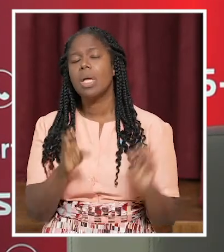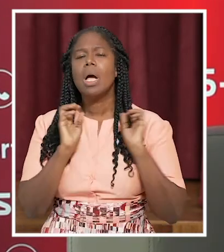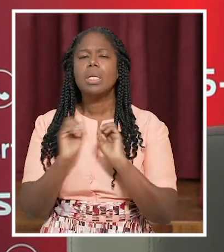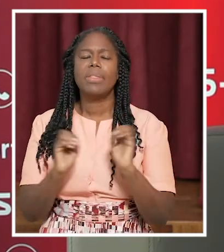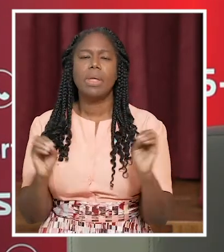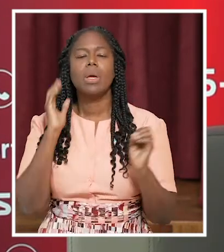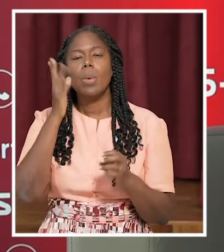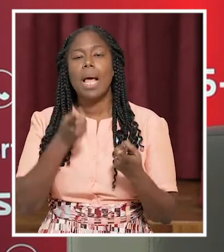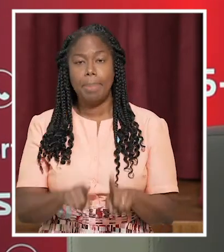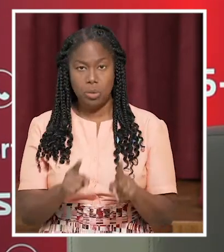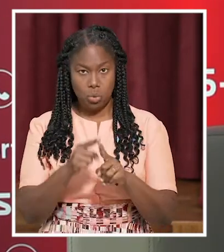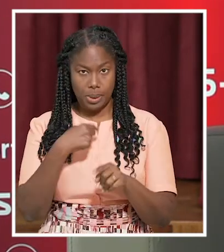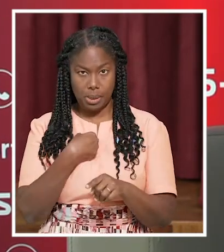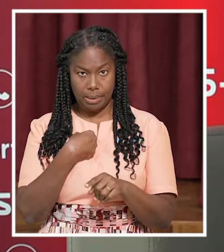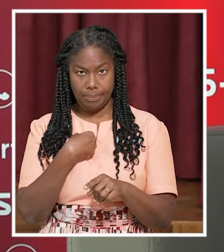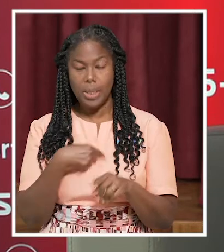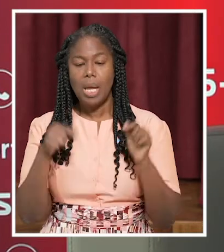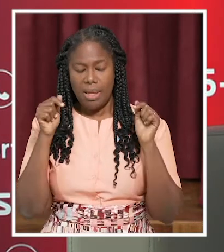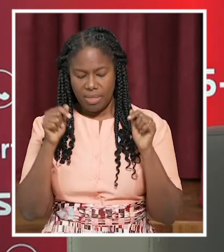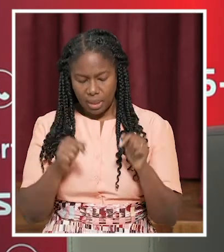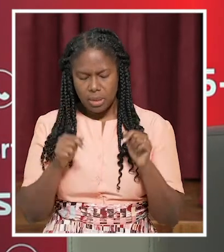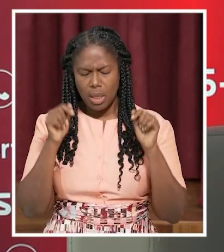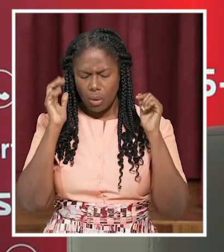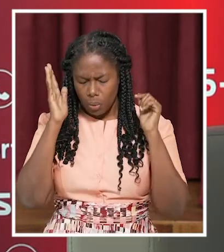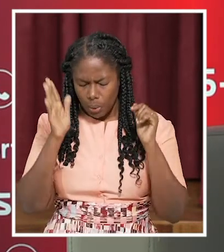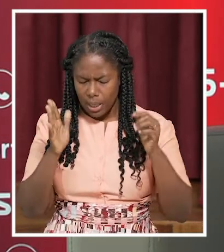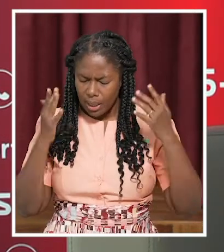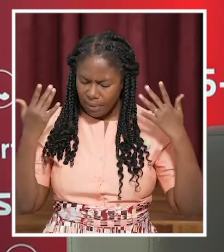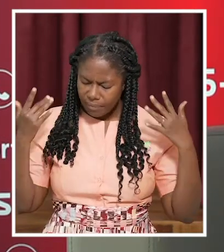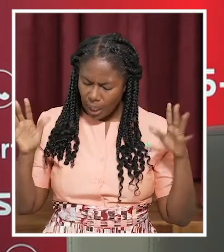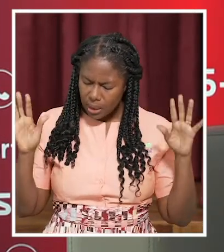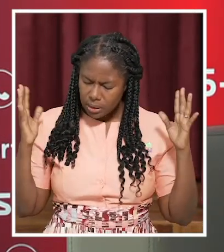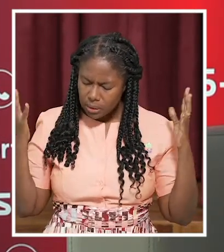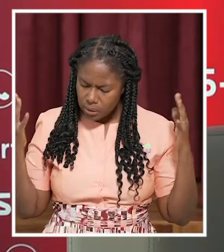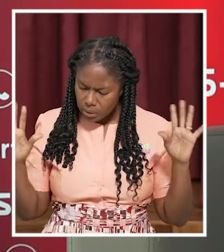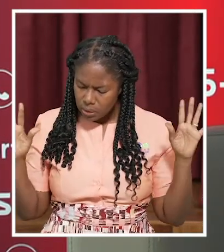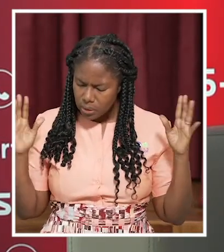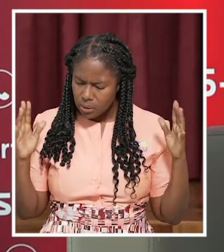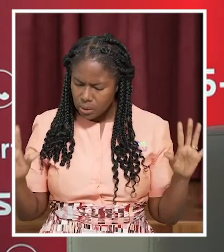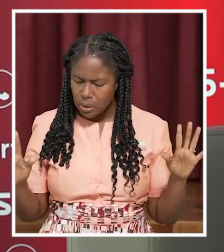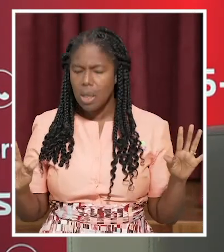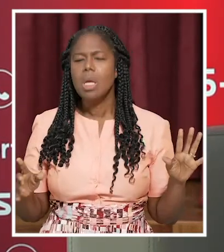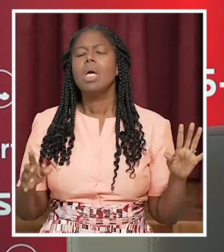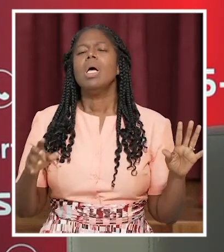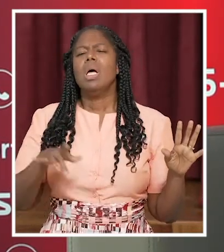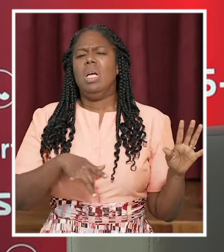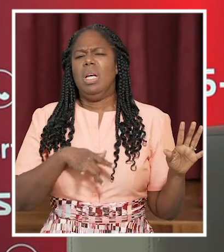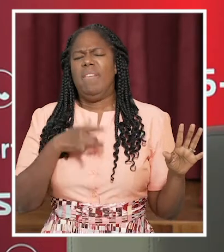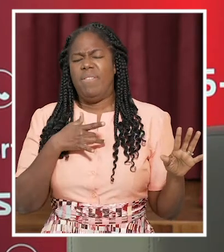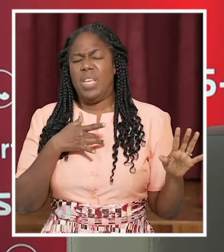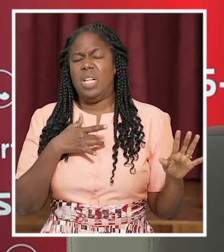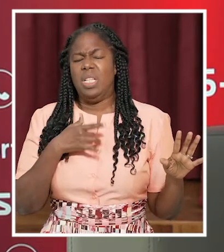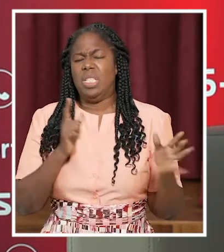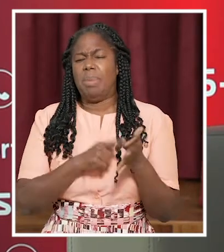to breathe better. Sometimes you may know that you need to get enough air, because sometimes you feel, you're sweating profusely and you feel as if you're going to pass out. You see that and